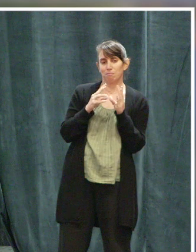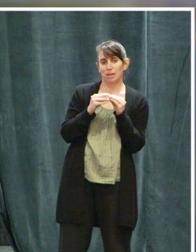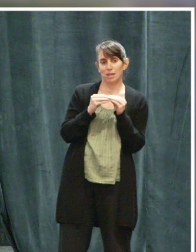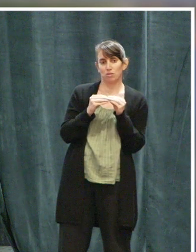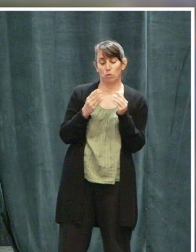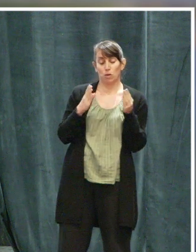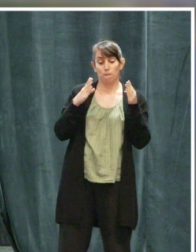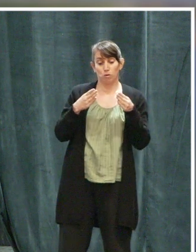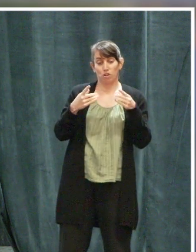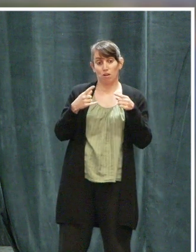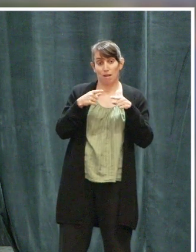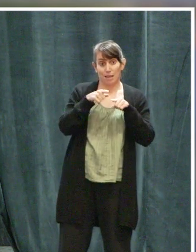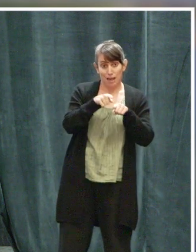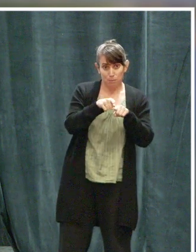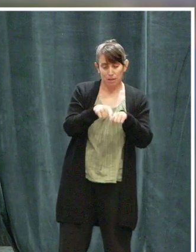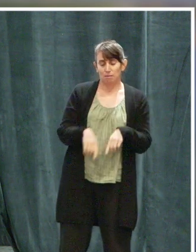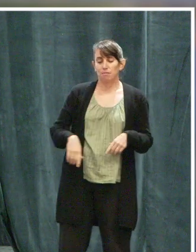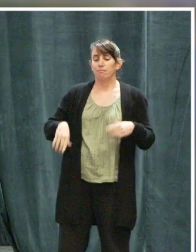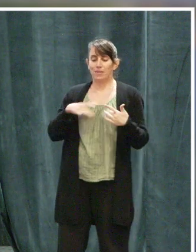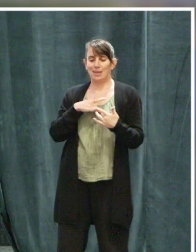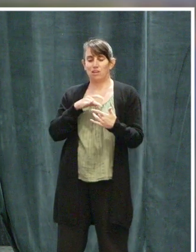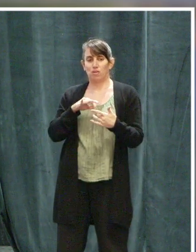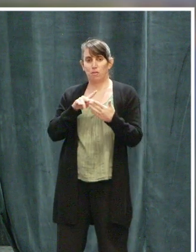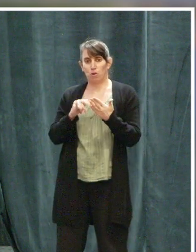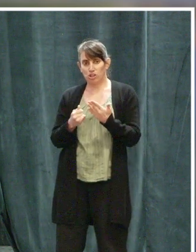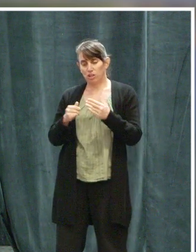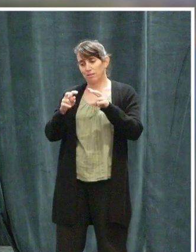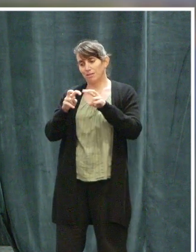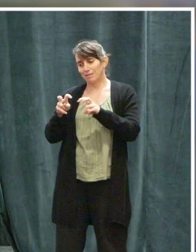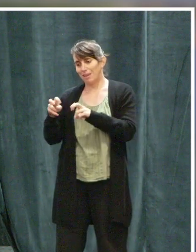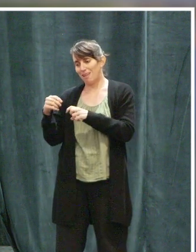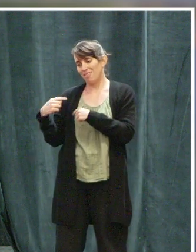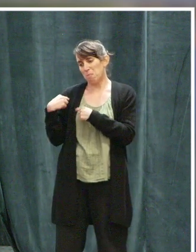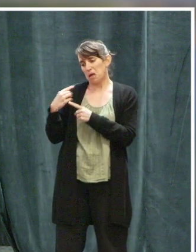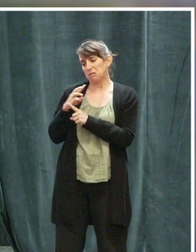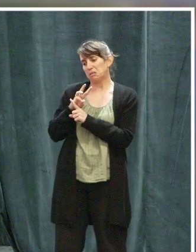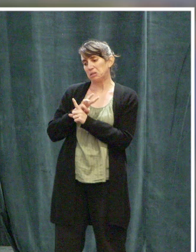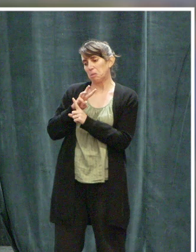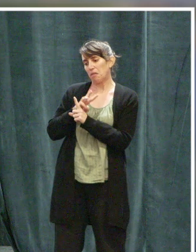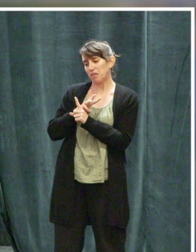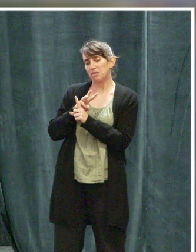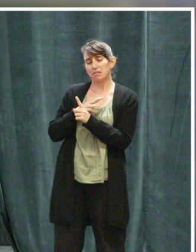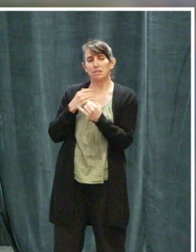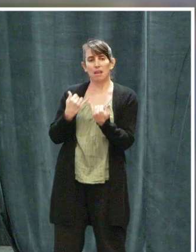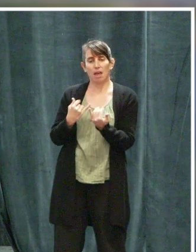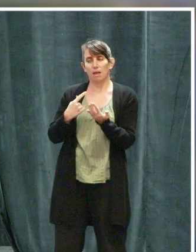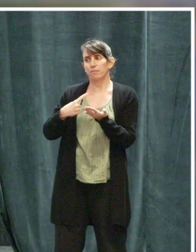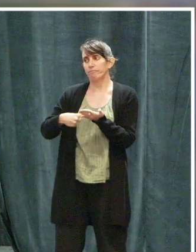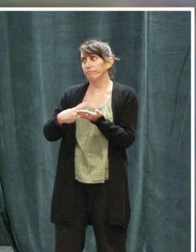the nature of the project, the necessity of the project, and really over the past 6 months or so, we've been now talking